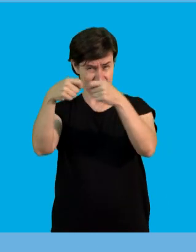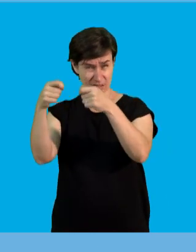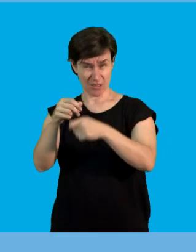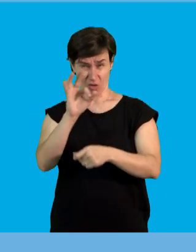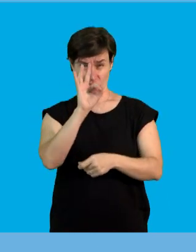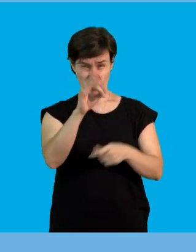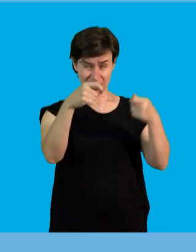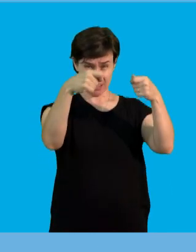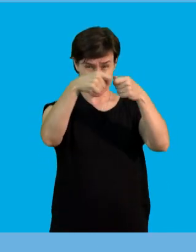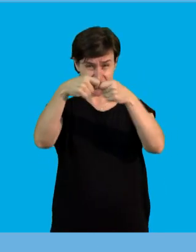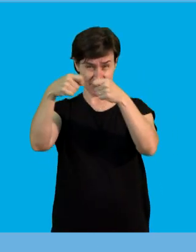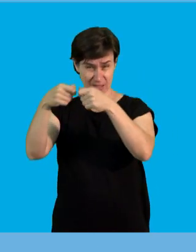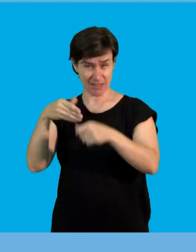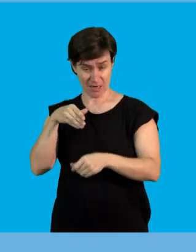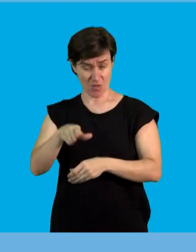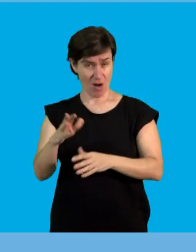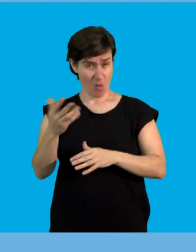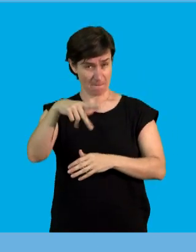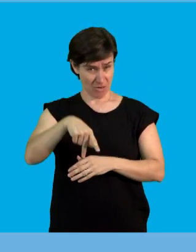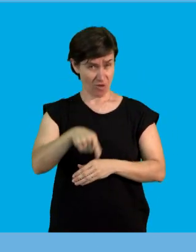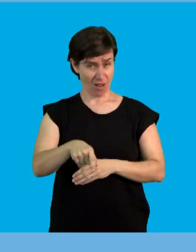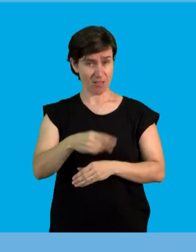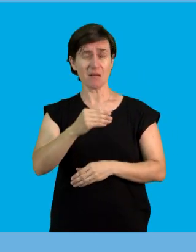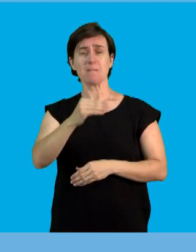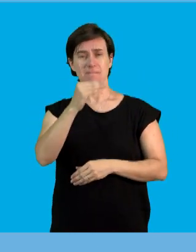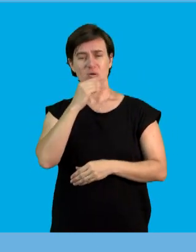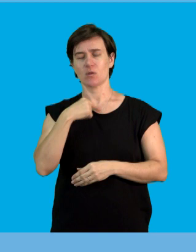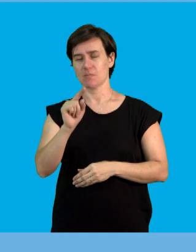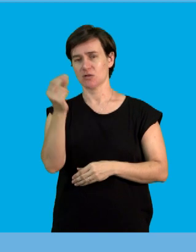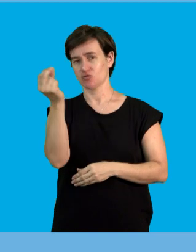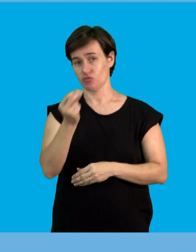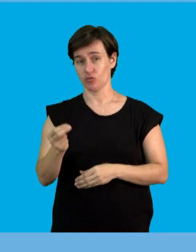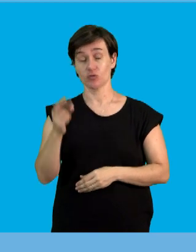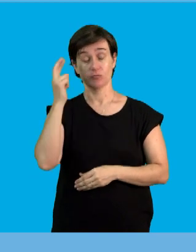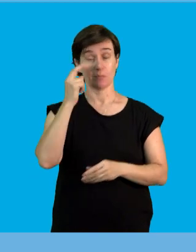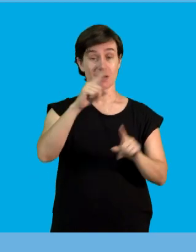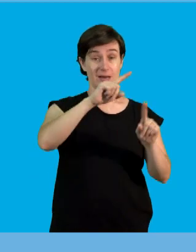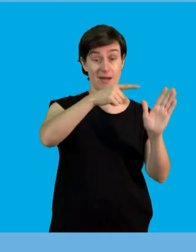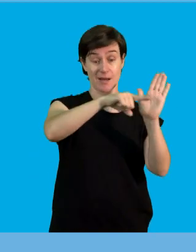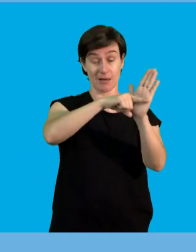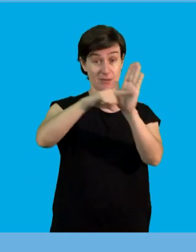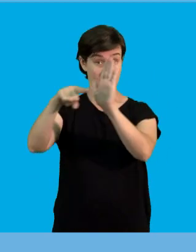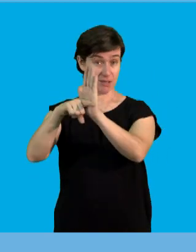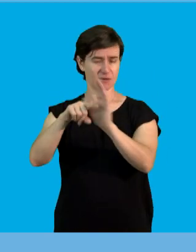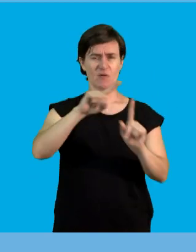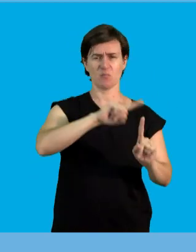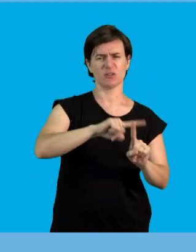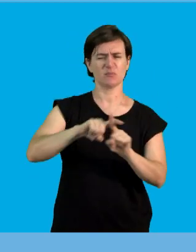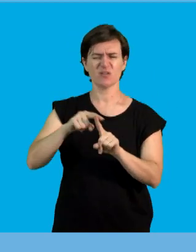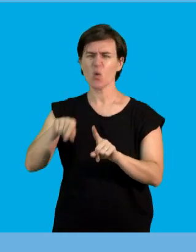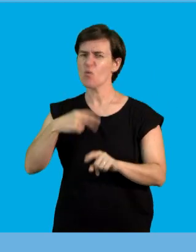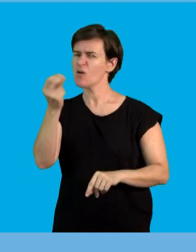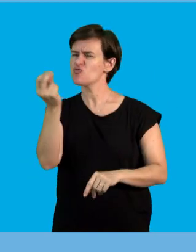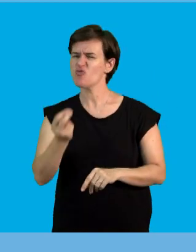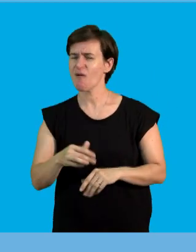are connected in parallel as they would be shown in a circuit diagram. So now, because we're saying that negative to negative, positive to